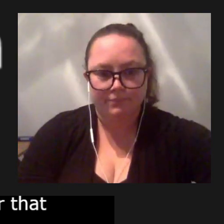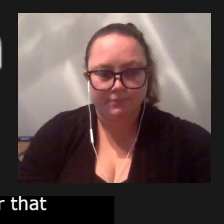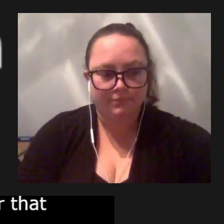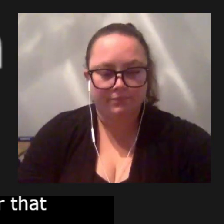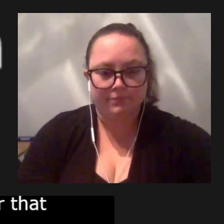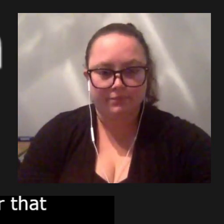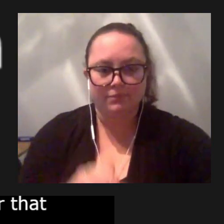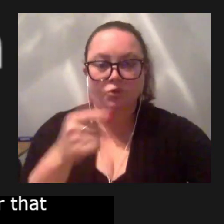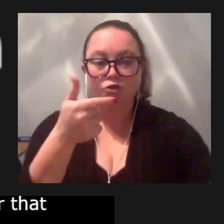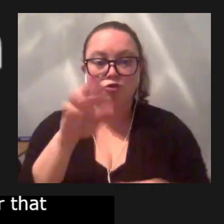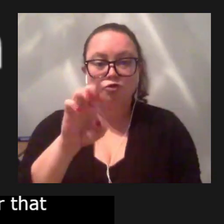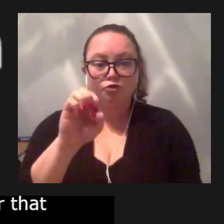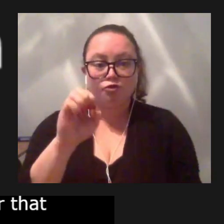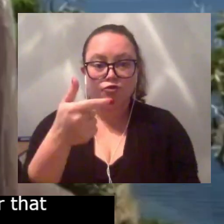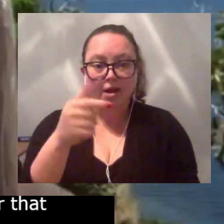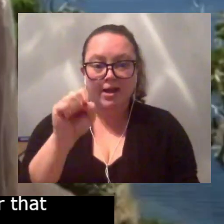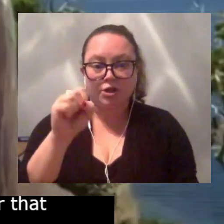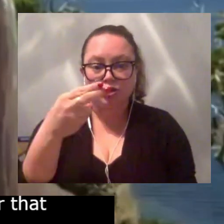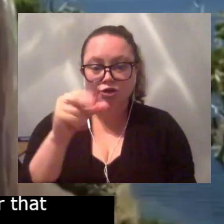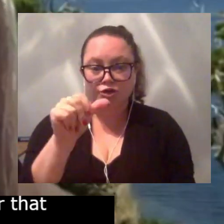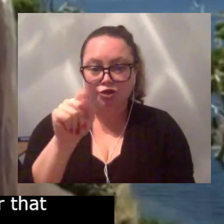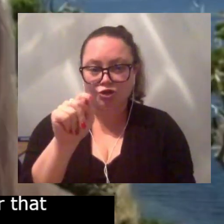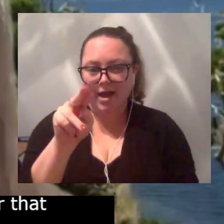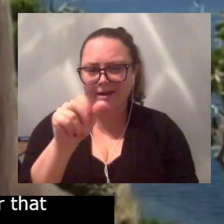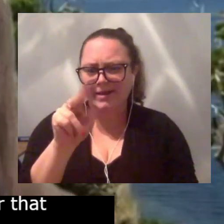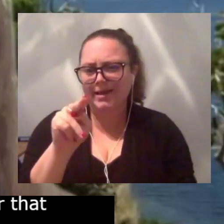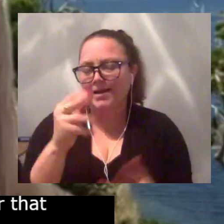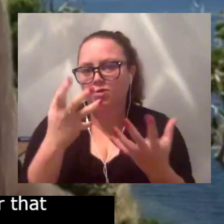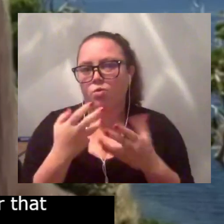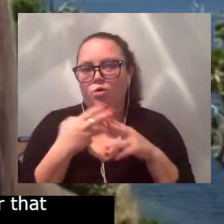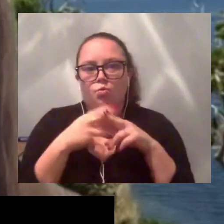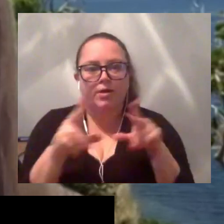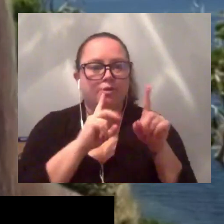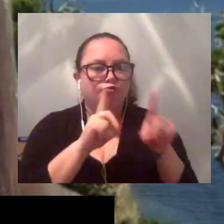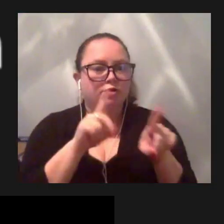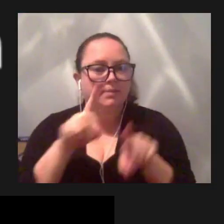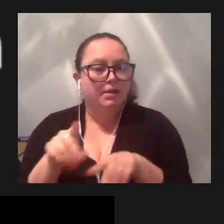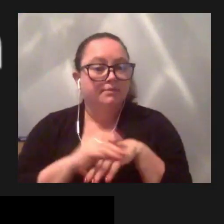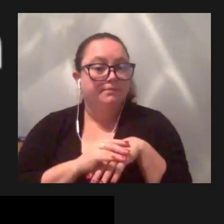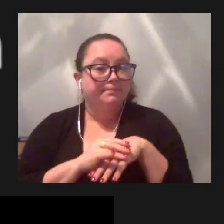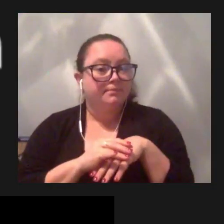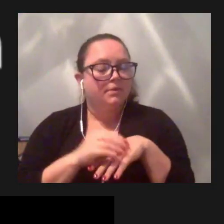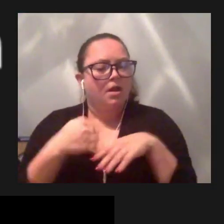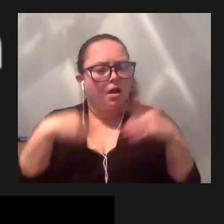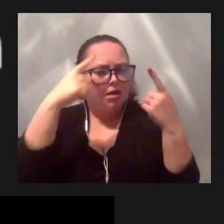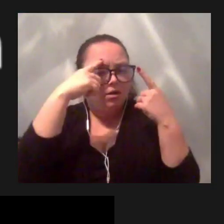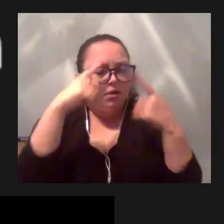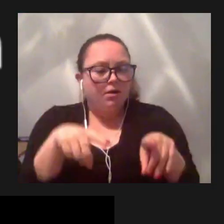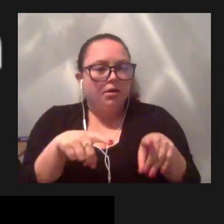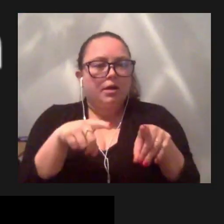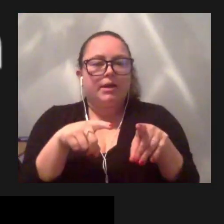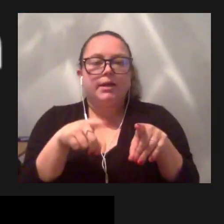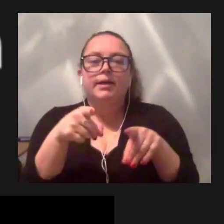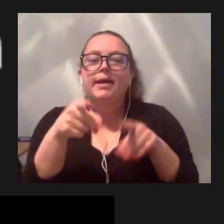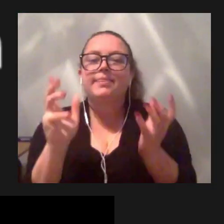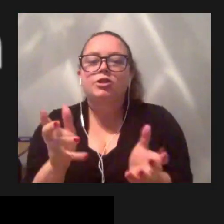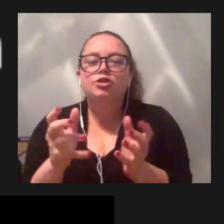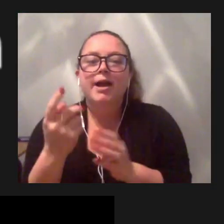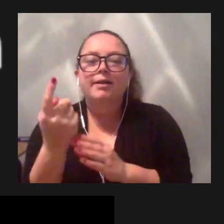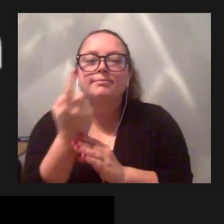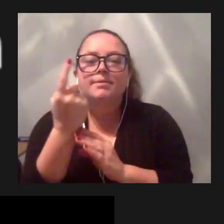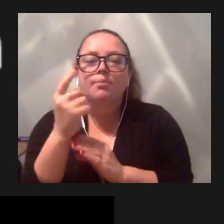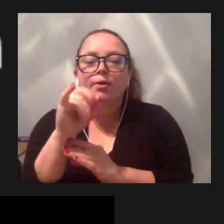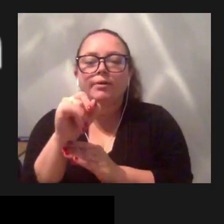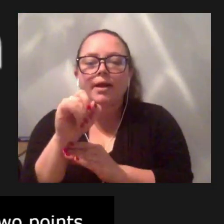Greg Shatman, just to respond briefly on the last 2 points. I agree with in the chat from ISOC Live, which I believe is